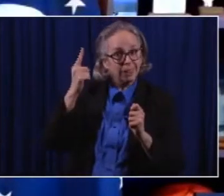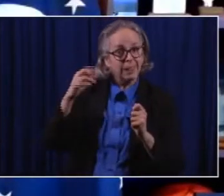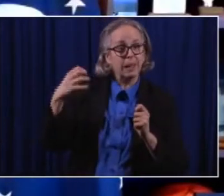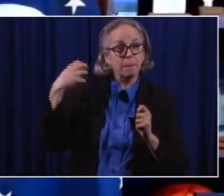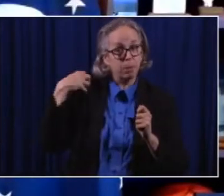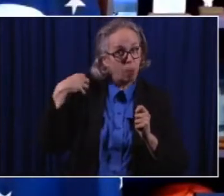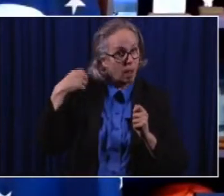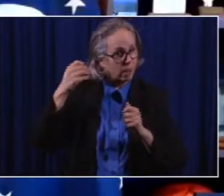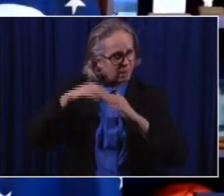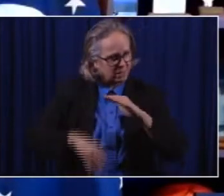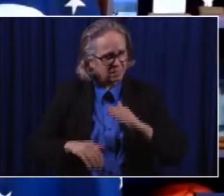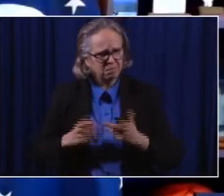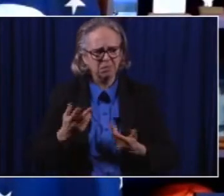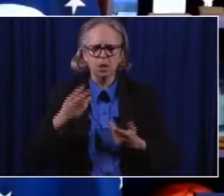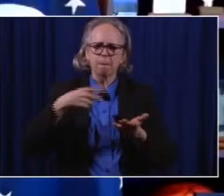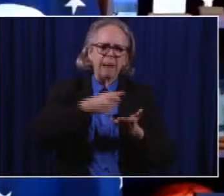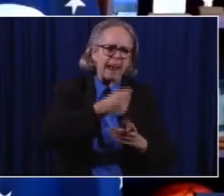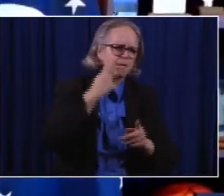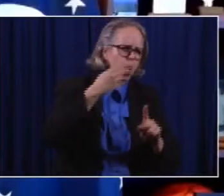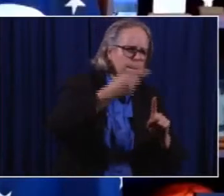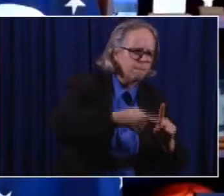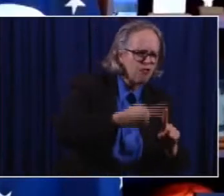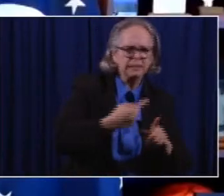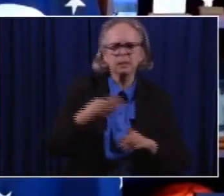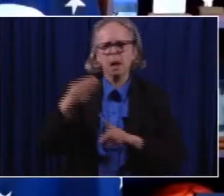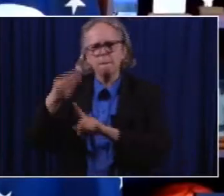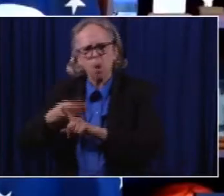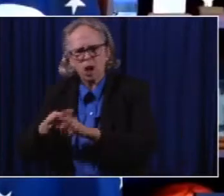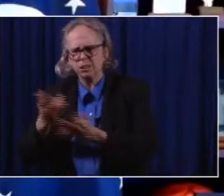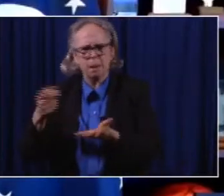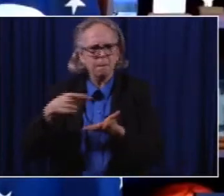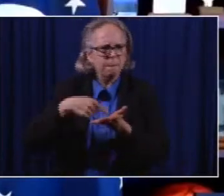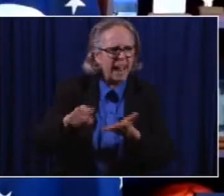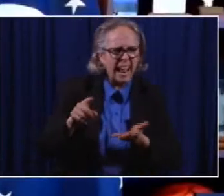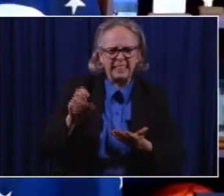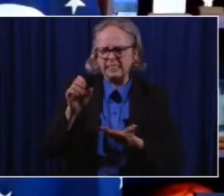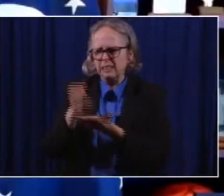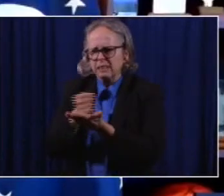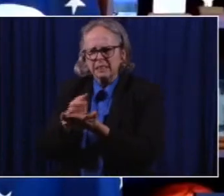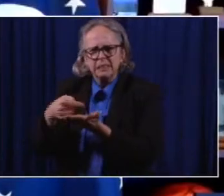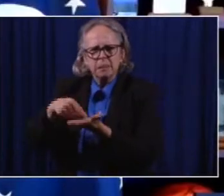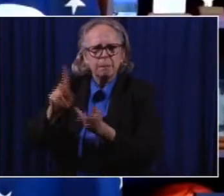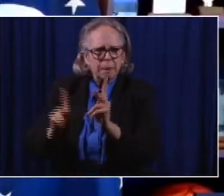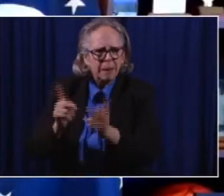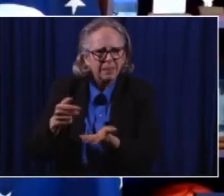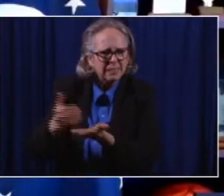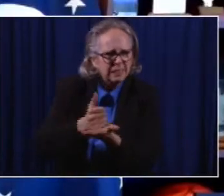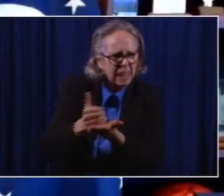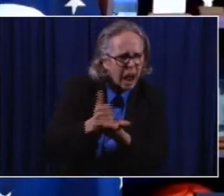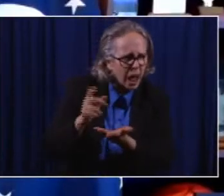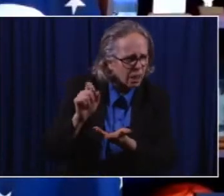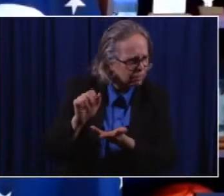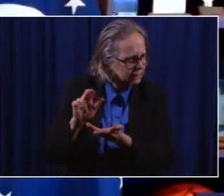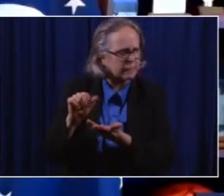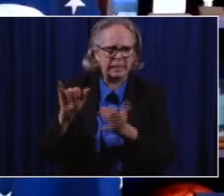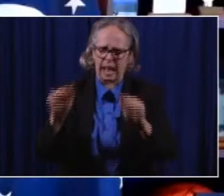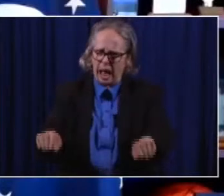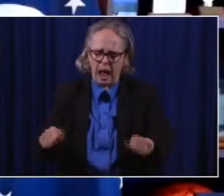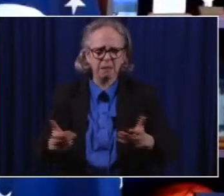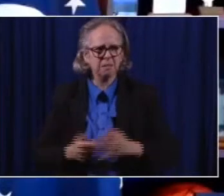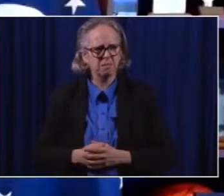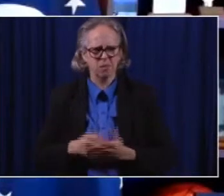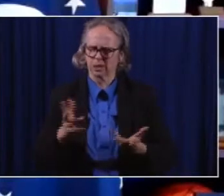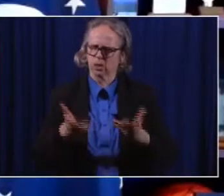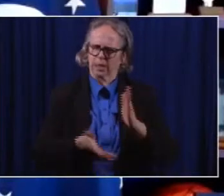utility payments, salaries, wages, the things that you need to keep the doors open and to keep things